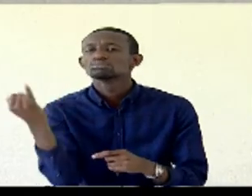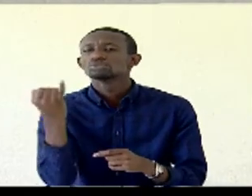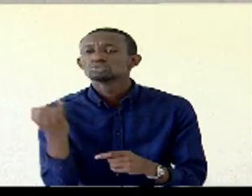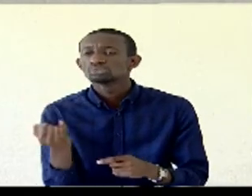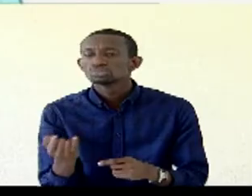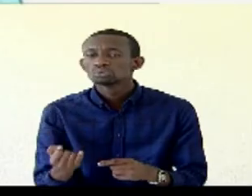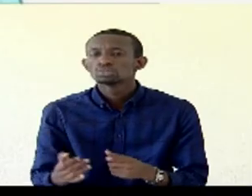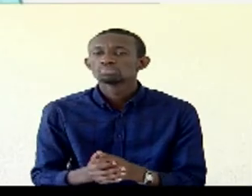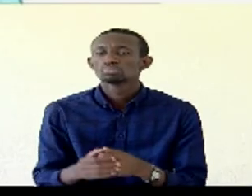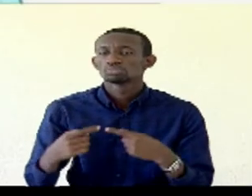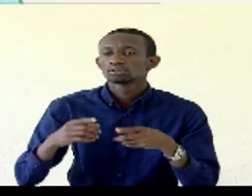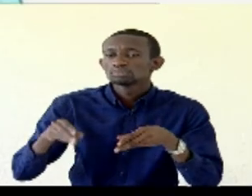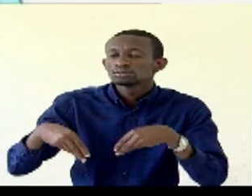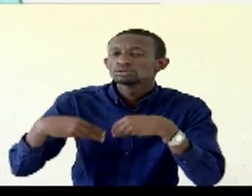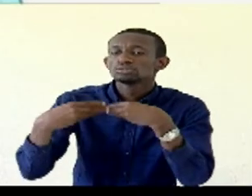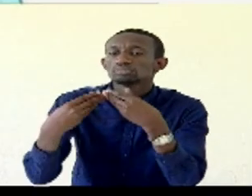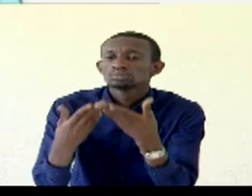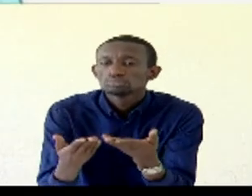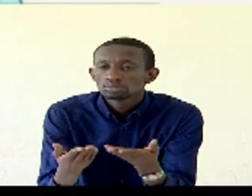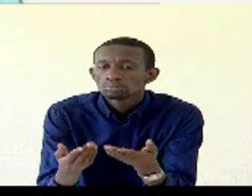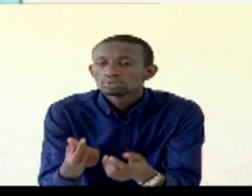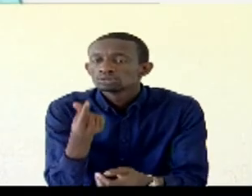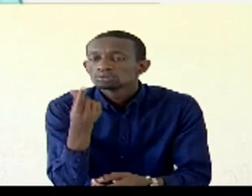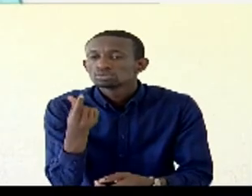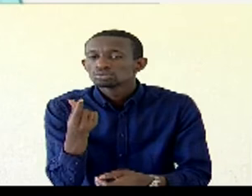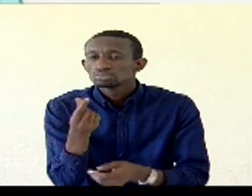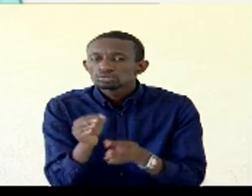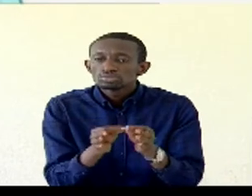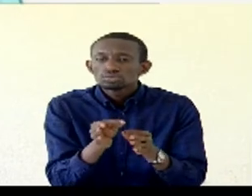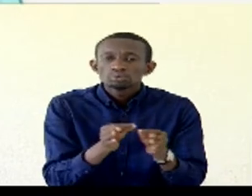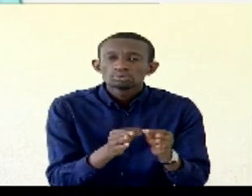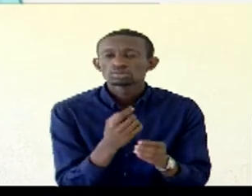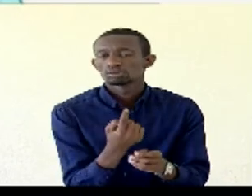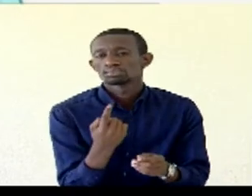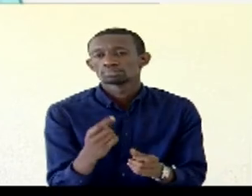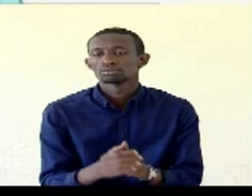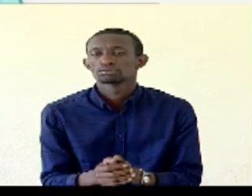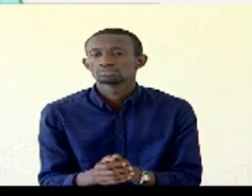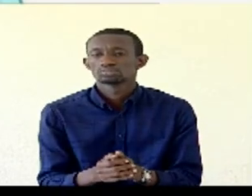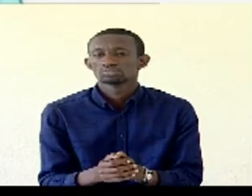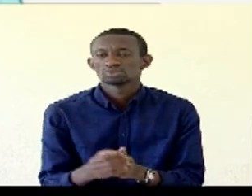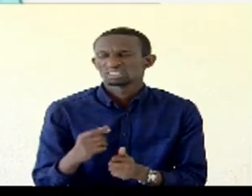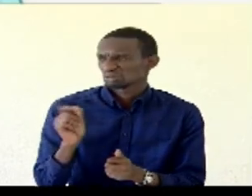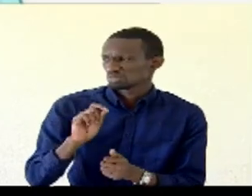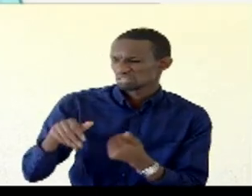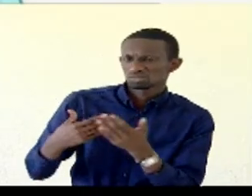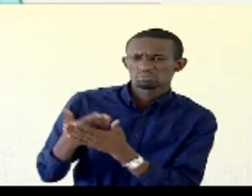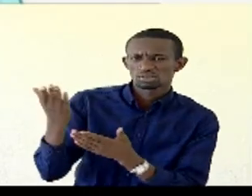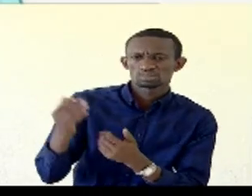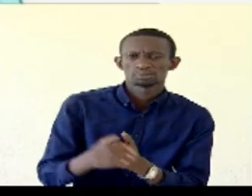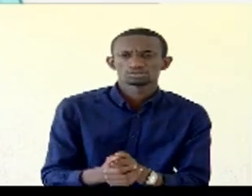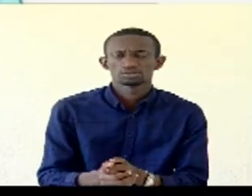then give some few descriptions per label. I don't need to write a text after this, promise me